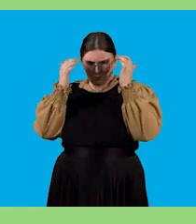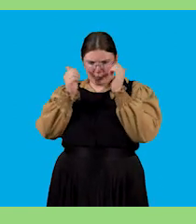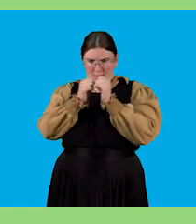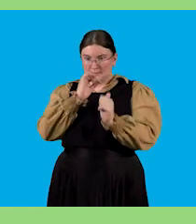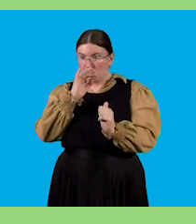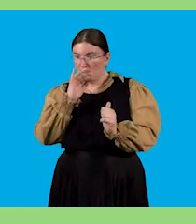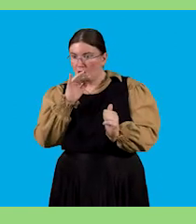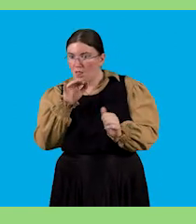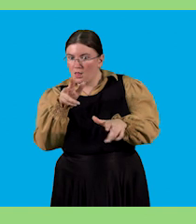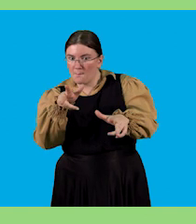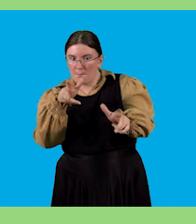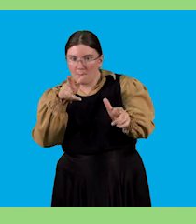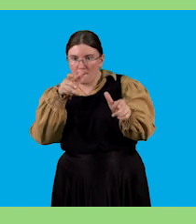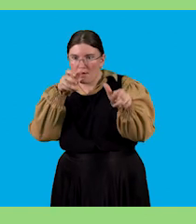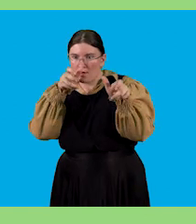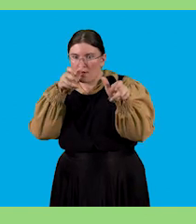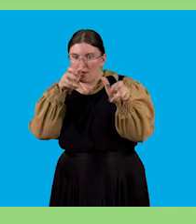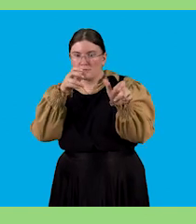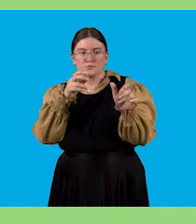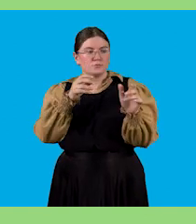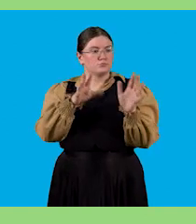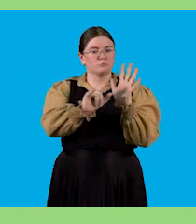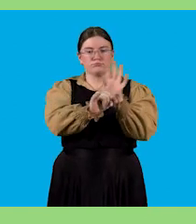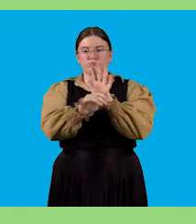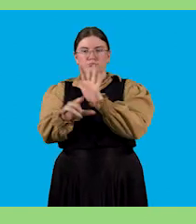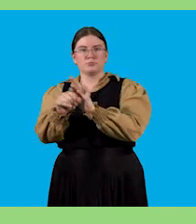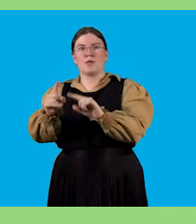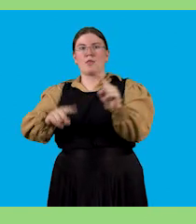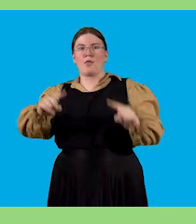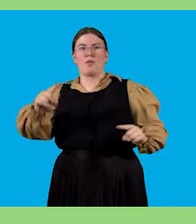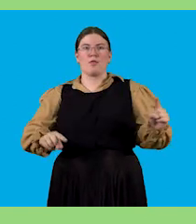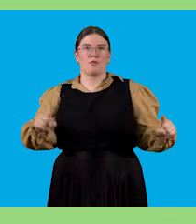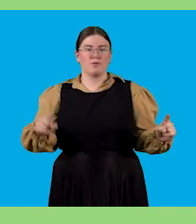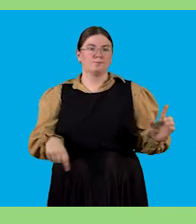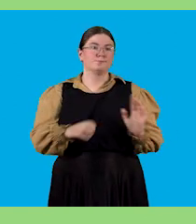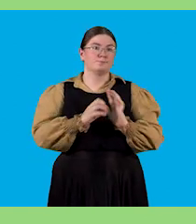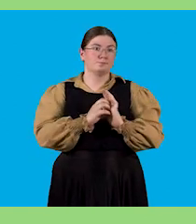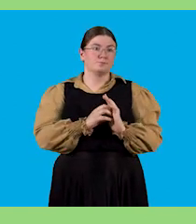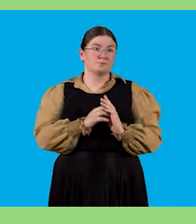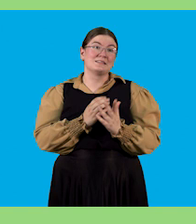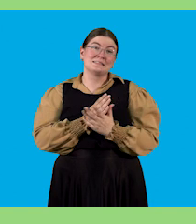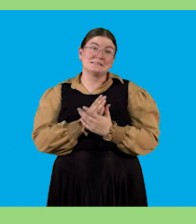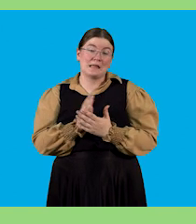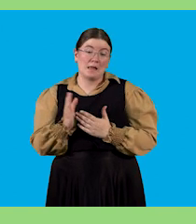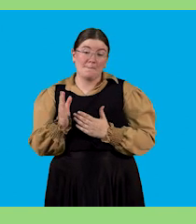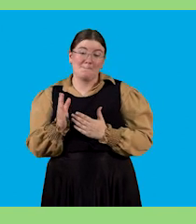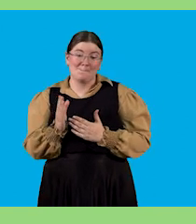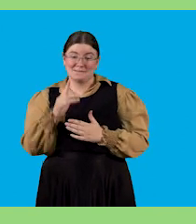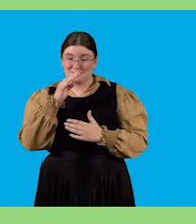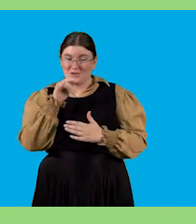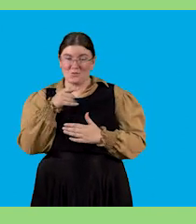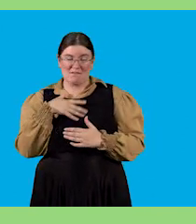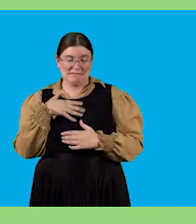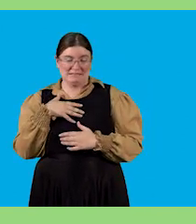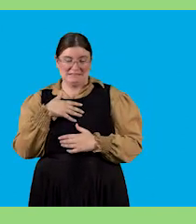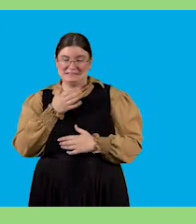and recognizes different smells. For instance, if you can't handle certain smells, then you'll